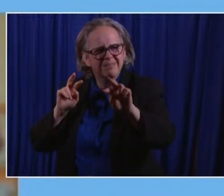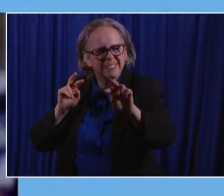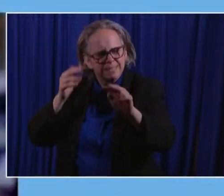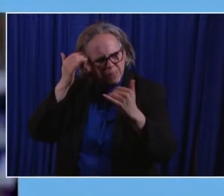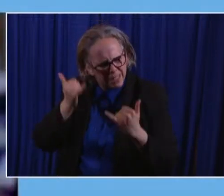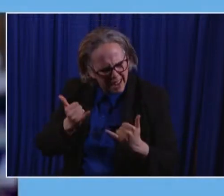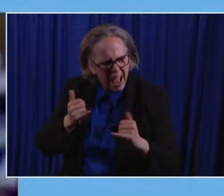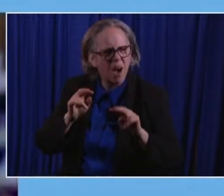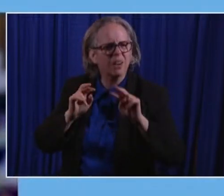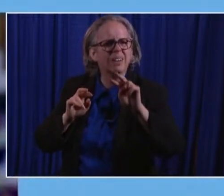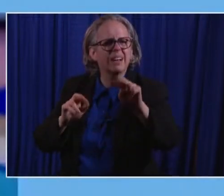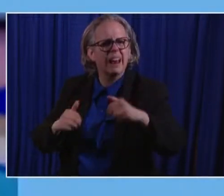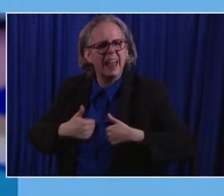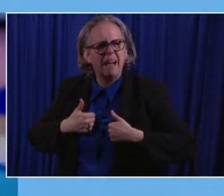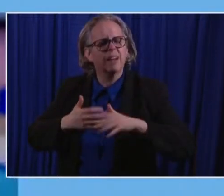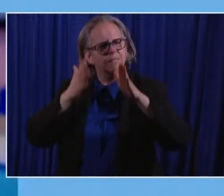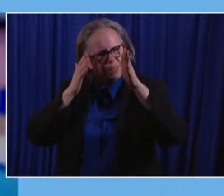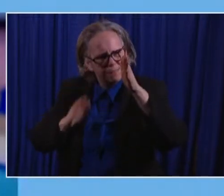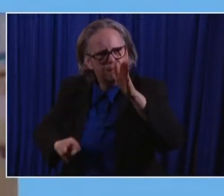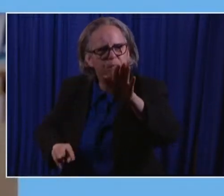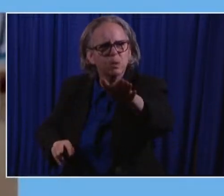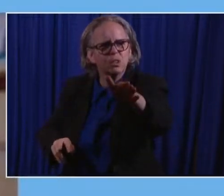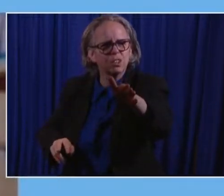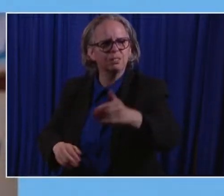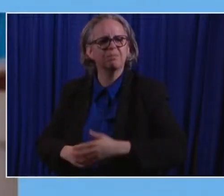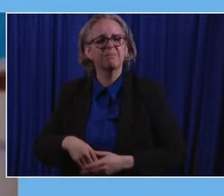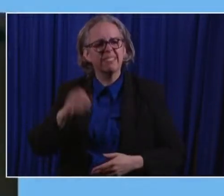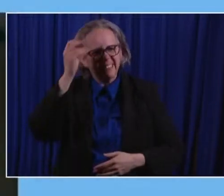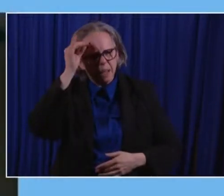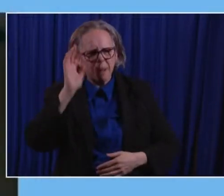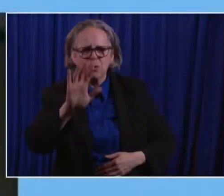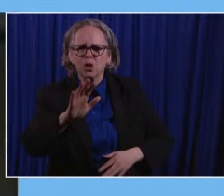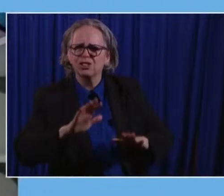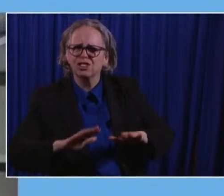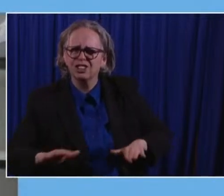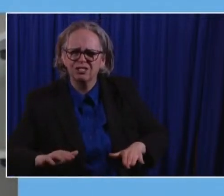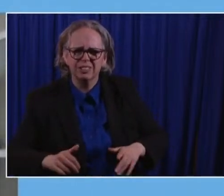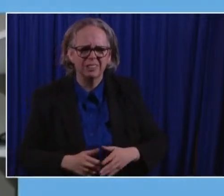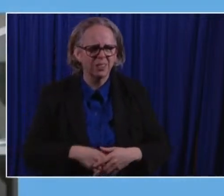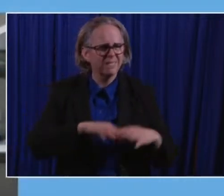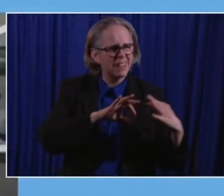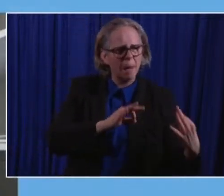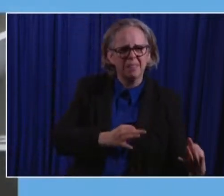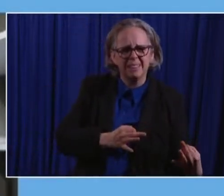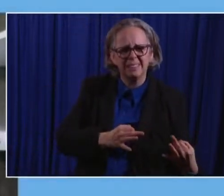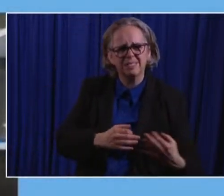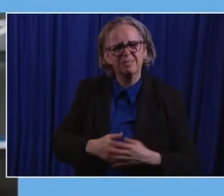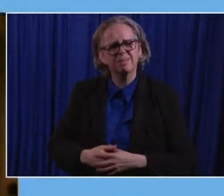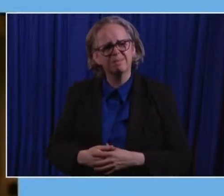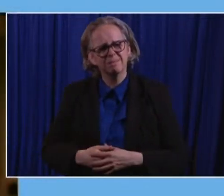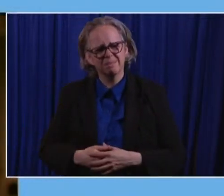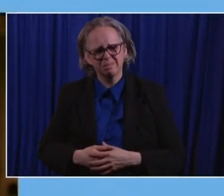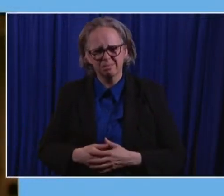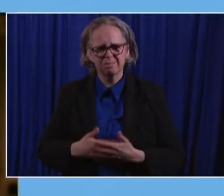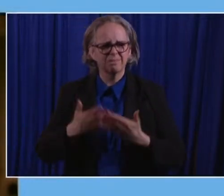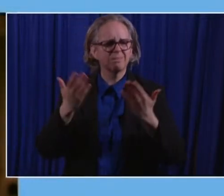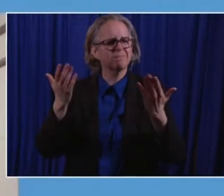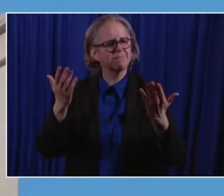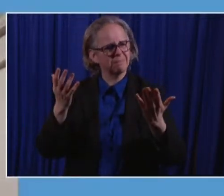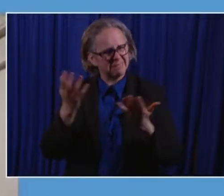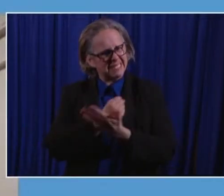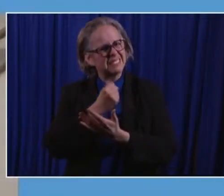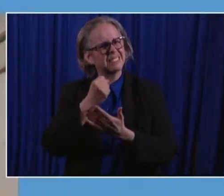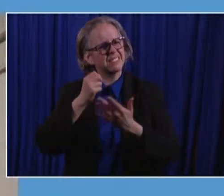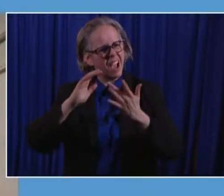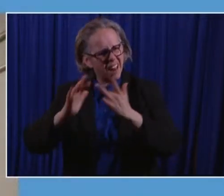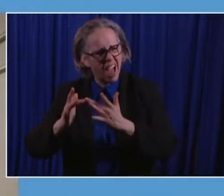family, your children, your future. And go to covidearyohio.com And sign up for your protection against COVID-19.